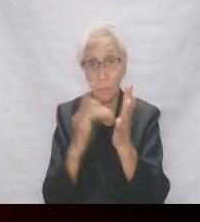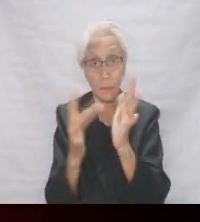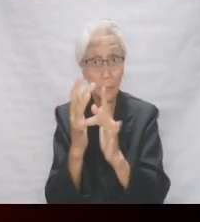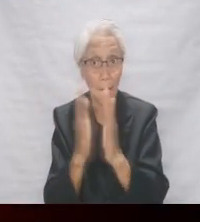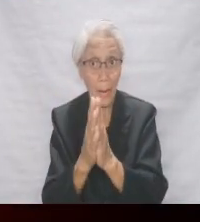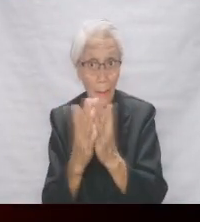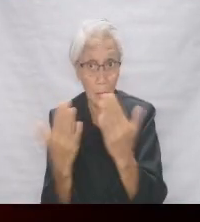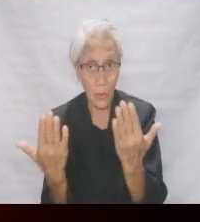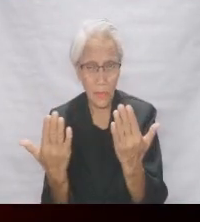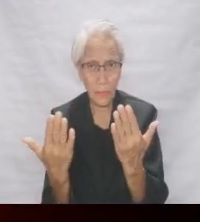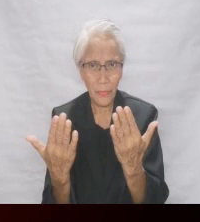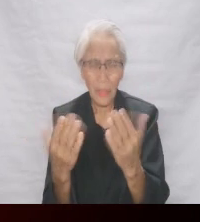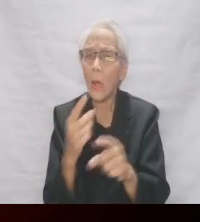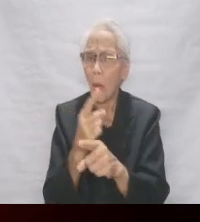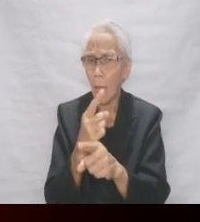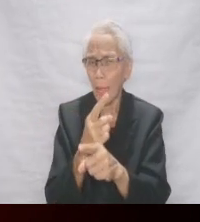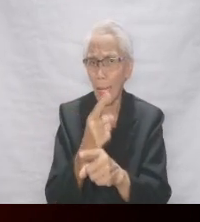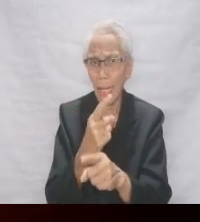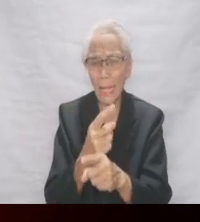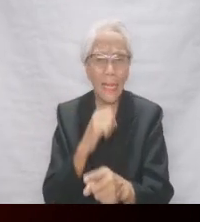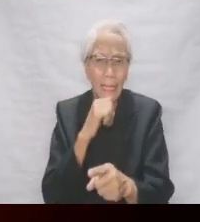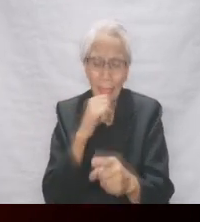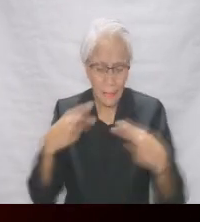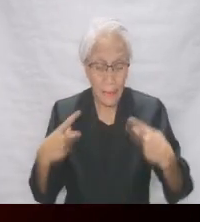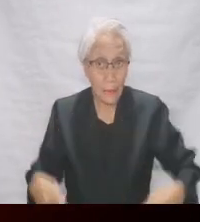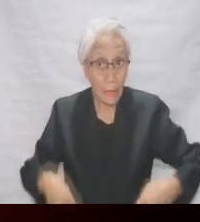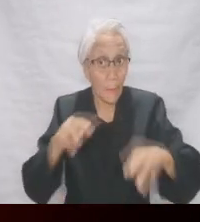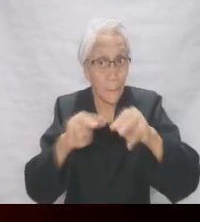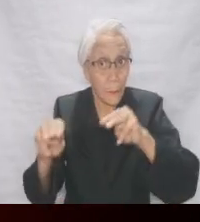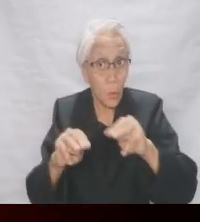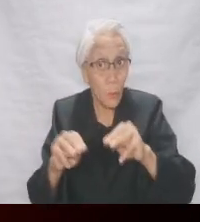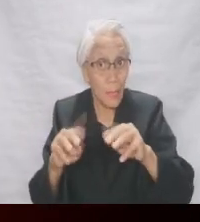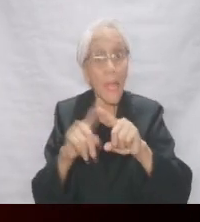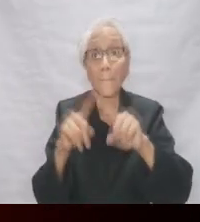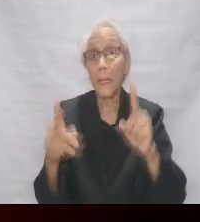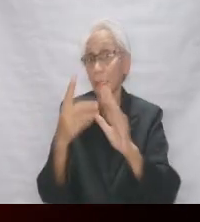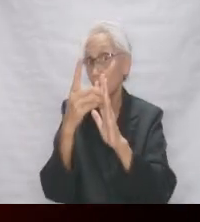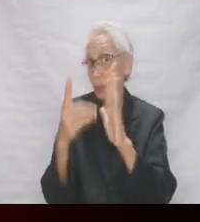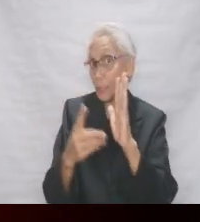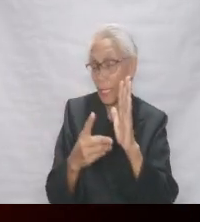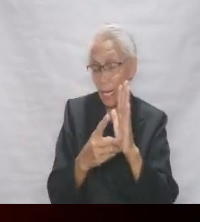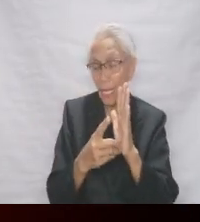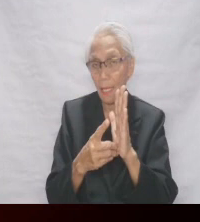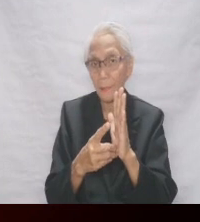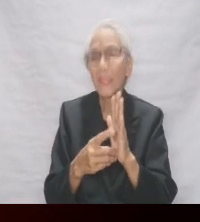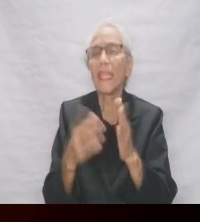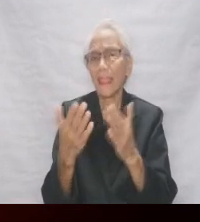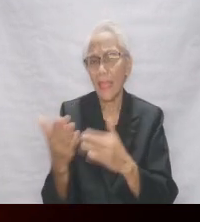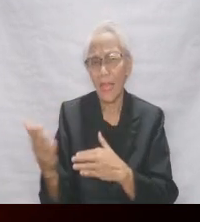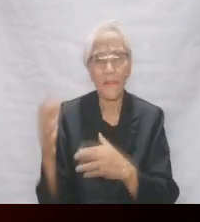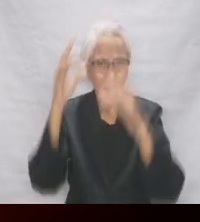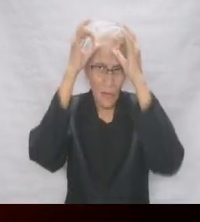Okay, hindi nga physically dangerous sa mga movements na ito, pero doctrinally, they are